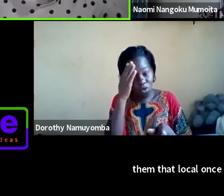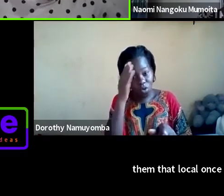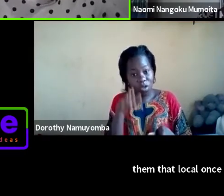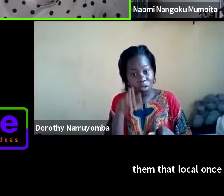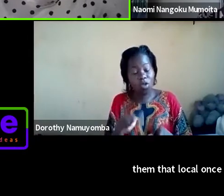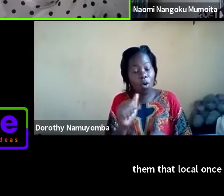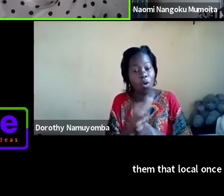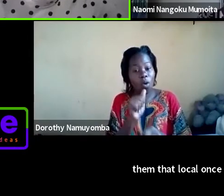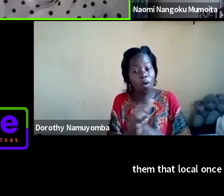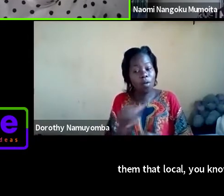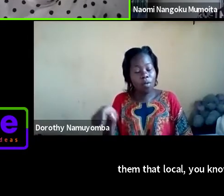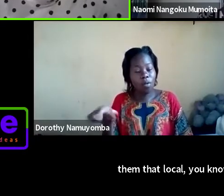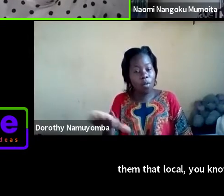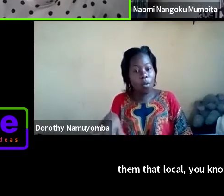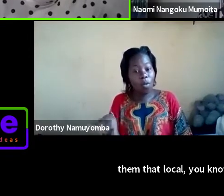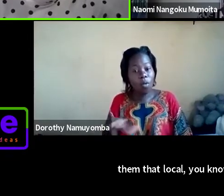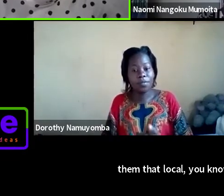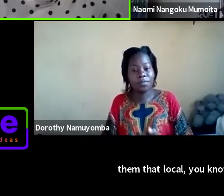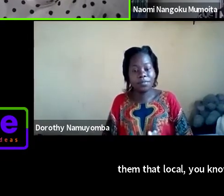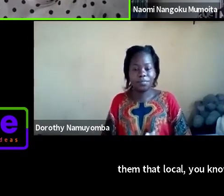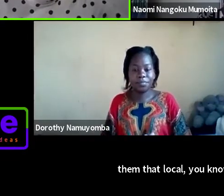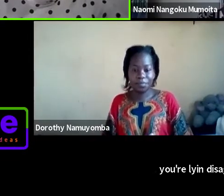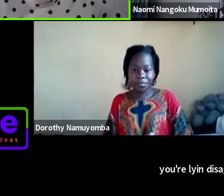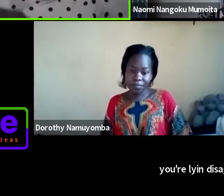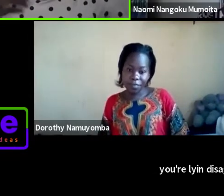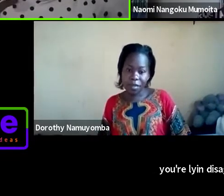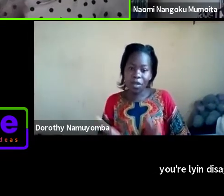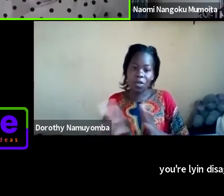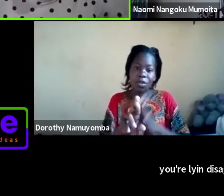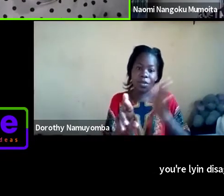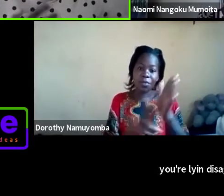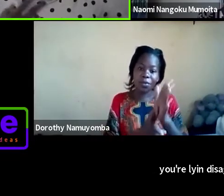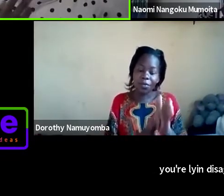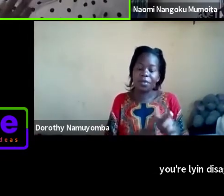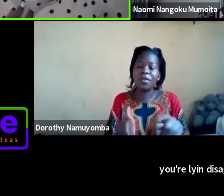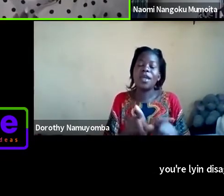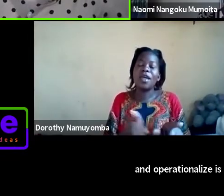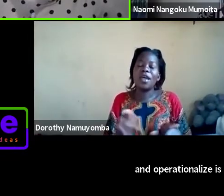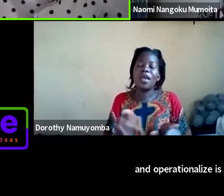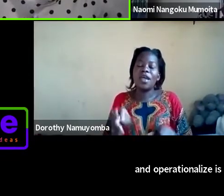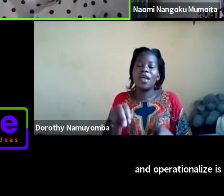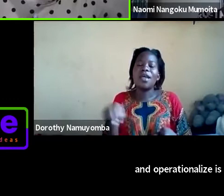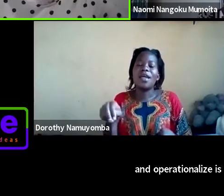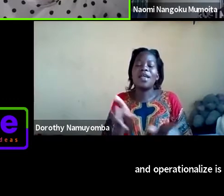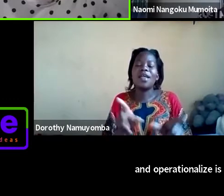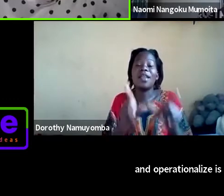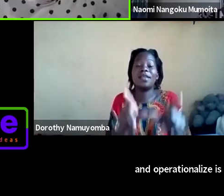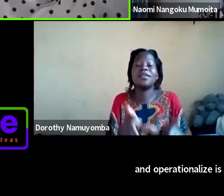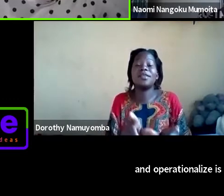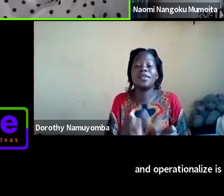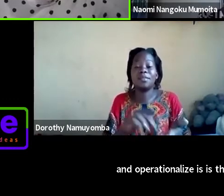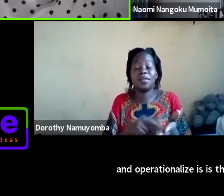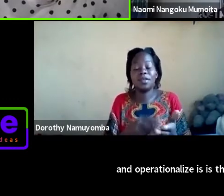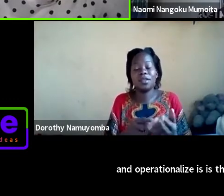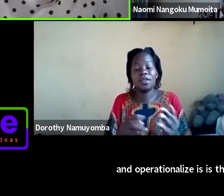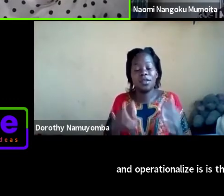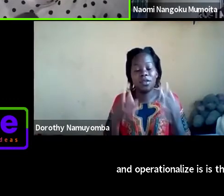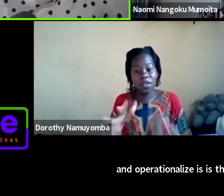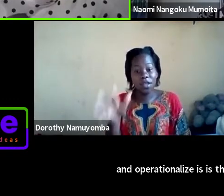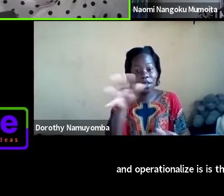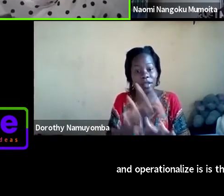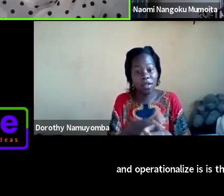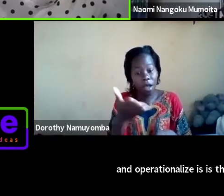compliant, basic registration and operational licenses, then they are going to start engaging you. We have youth groups that trained on once